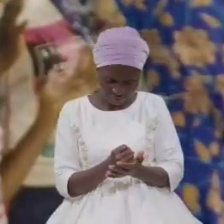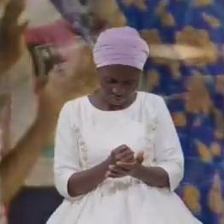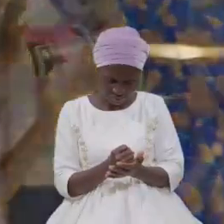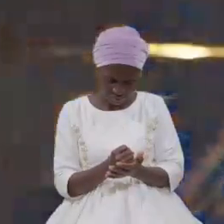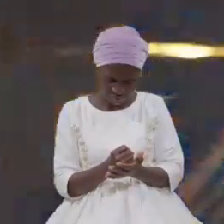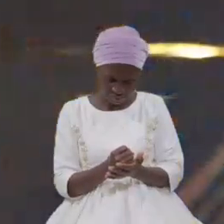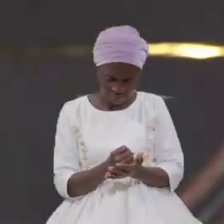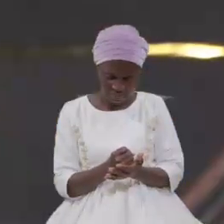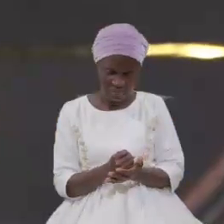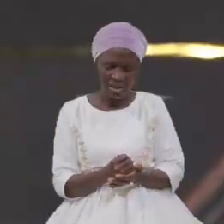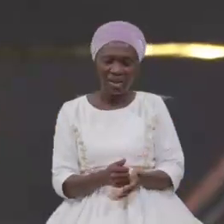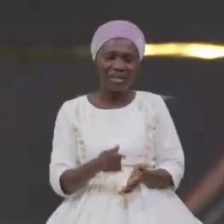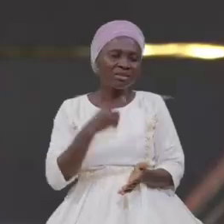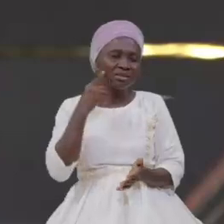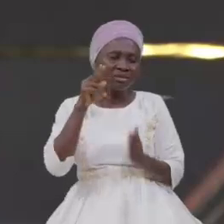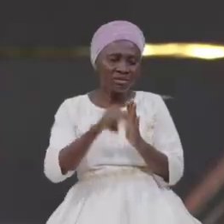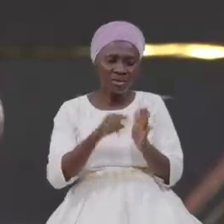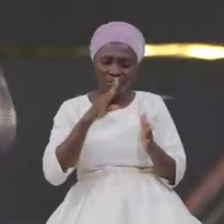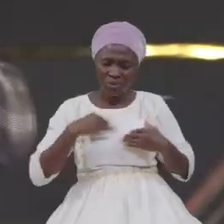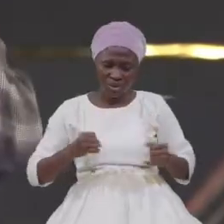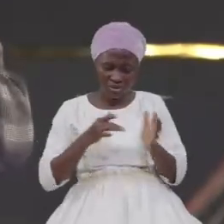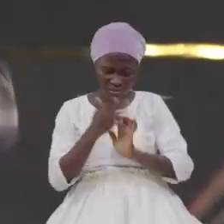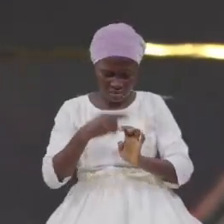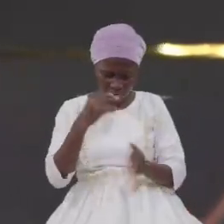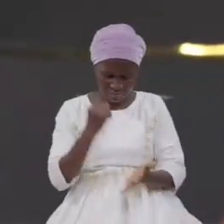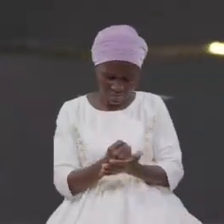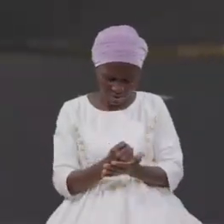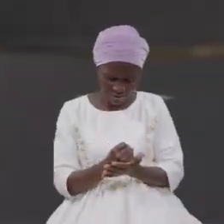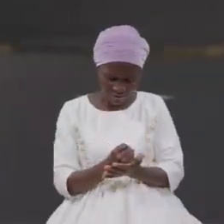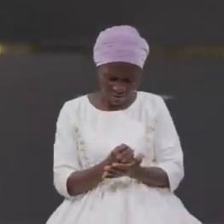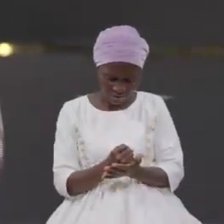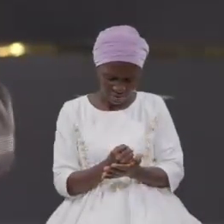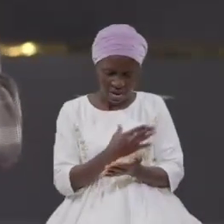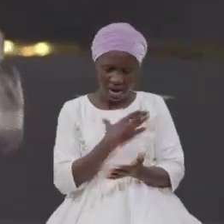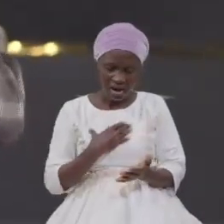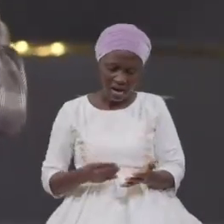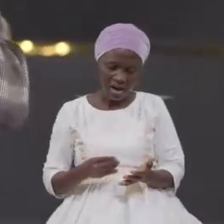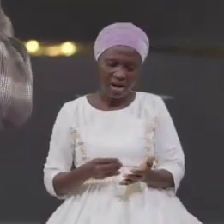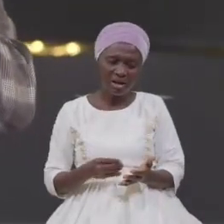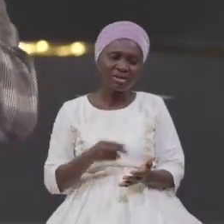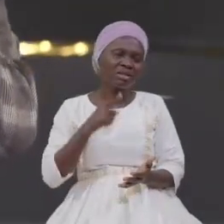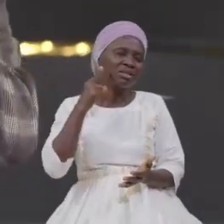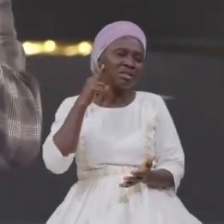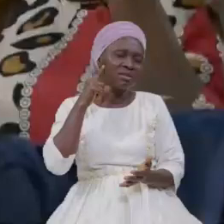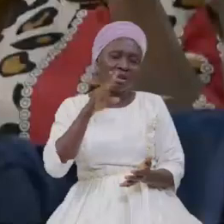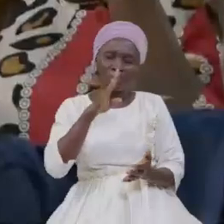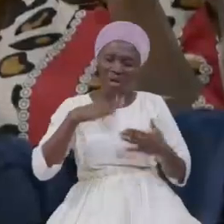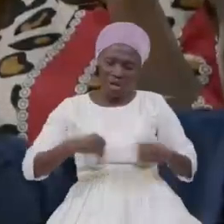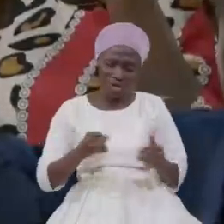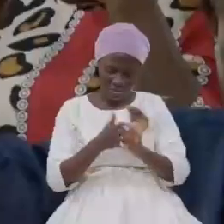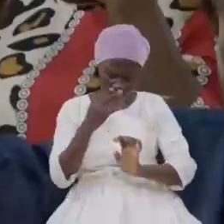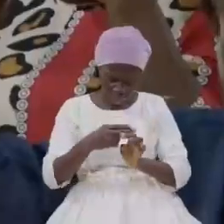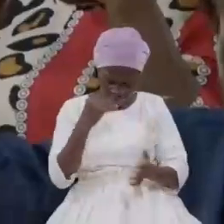Deafness be healed in Jesus' name. And deafness be healed in Jesus'